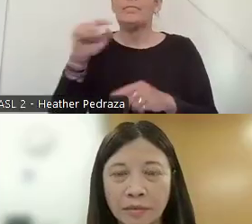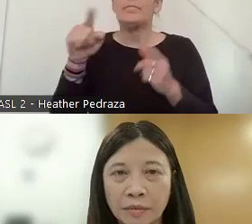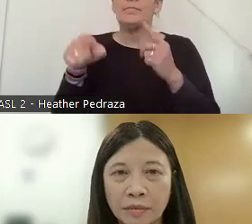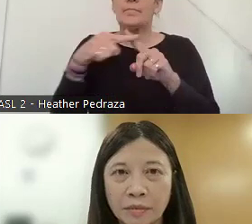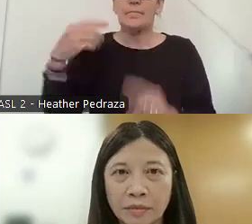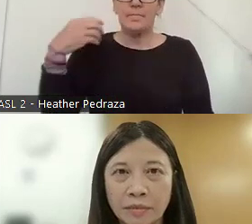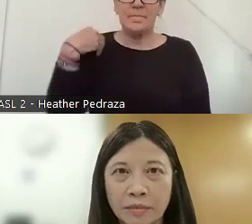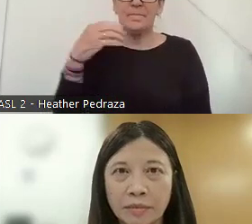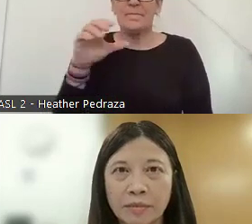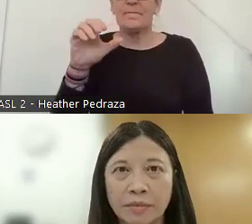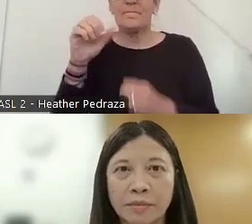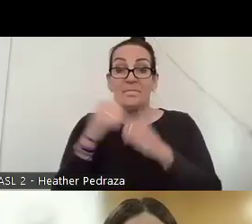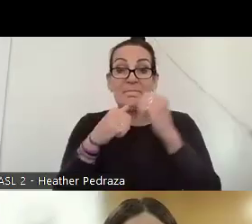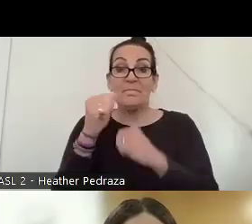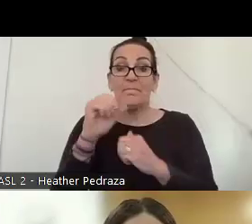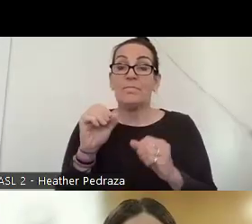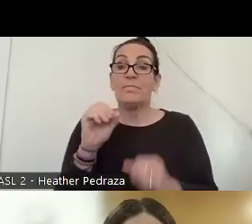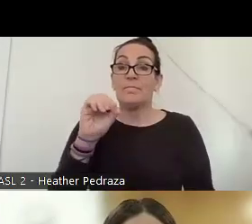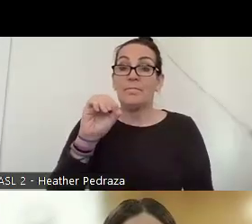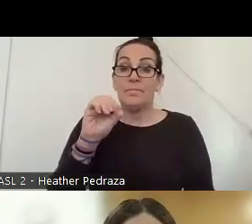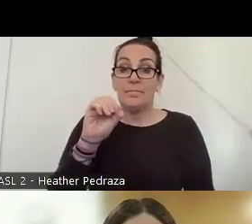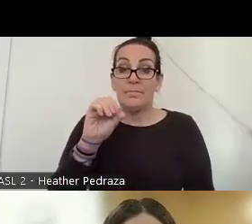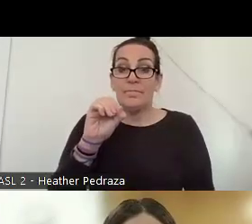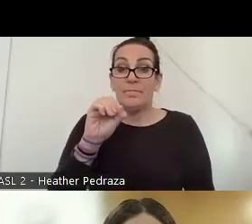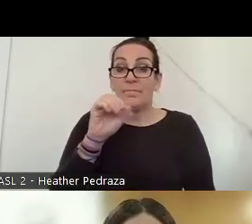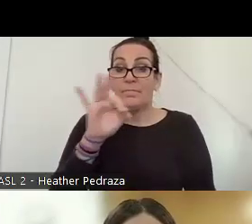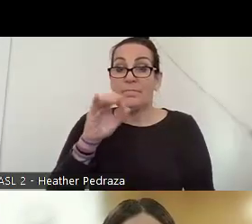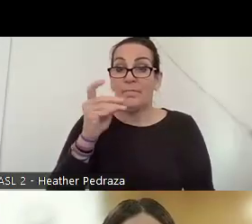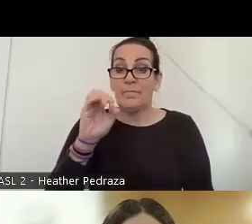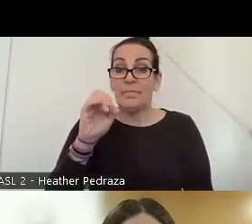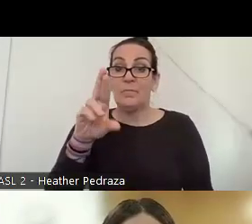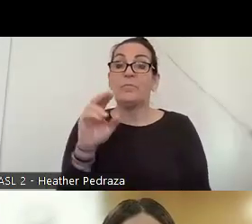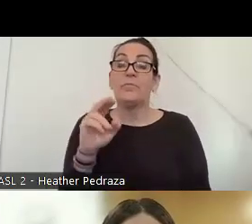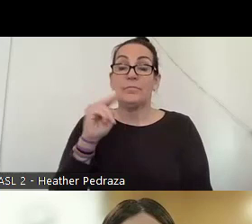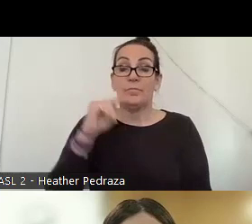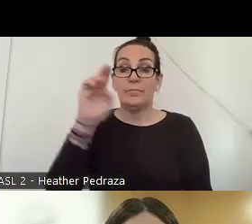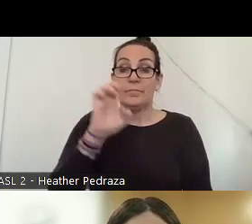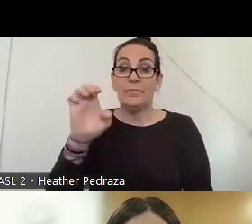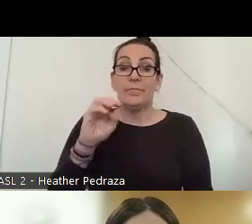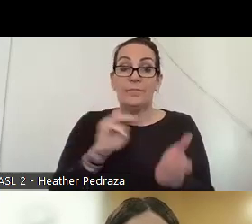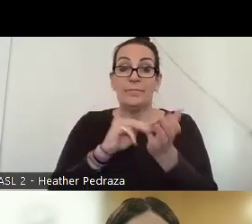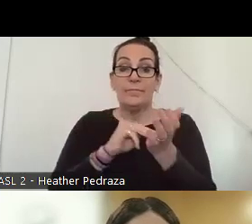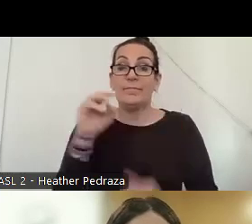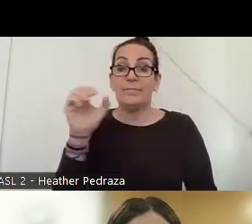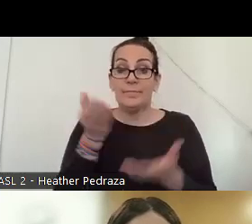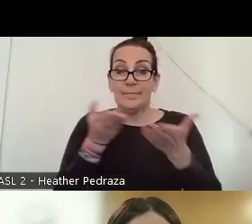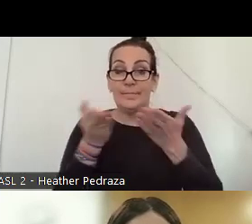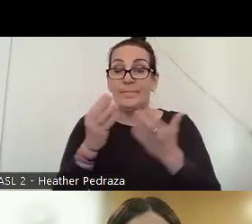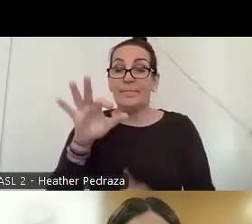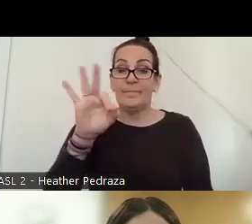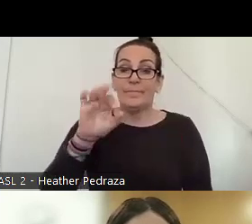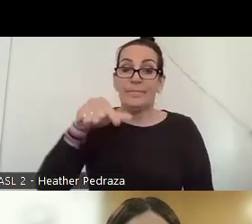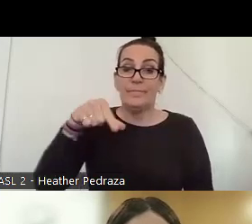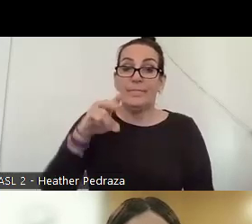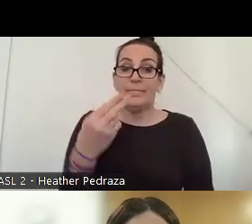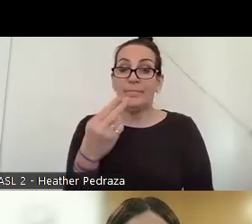Area. What inspired me to join this esteemed committee is that I think a lot of